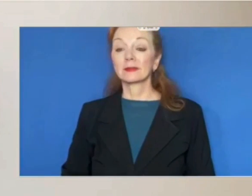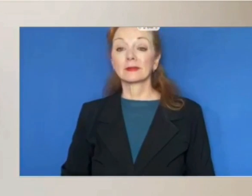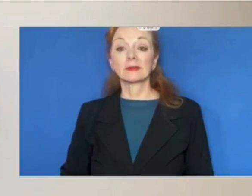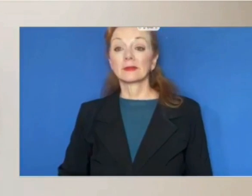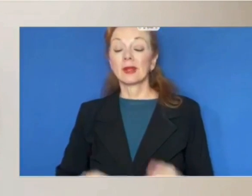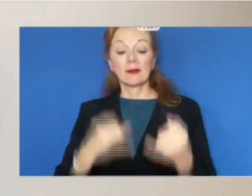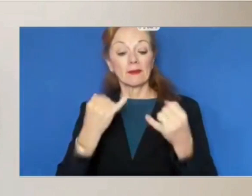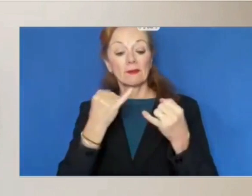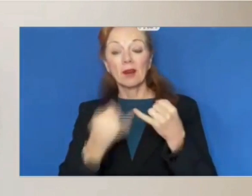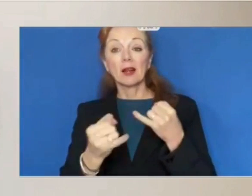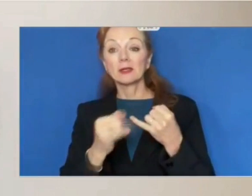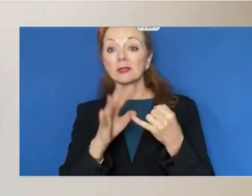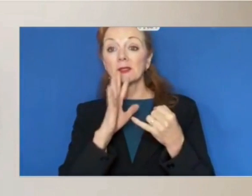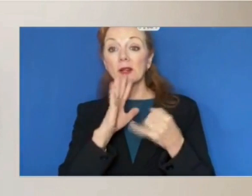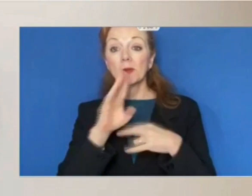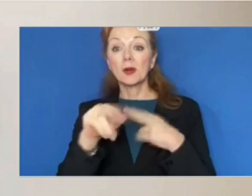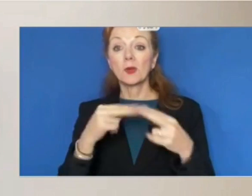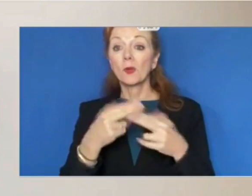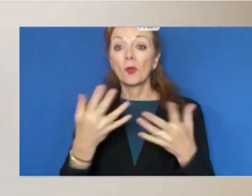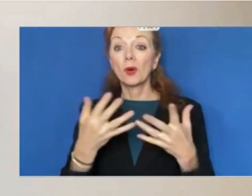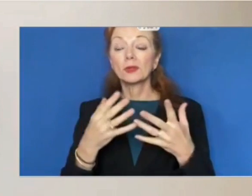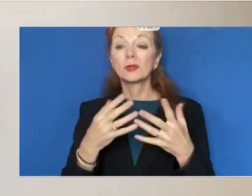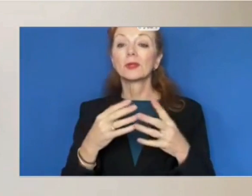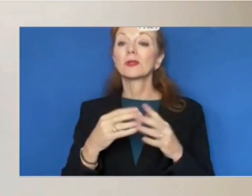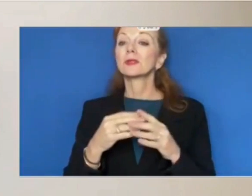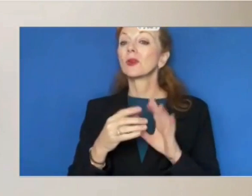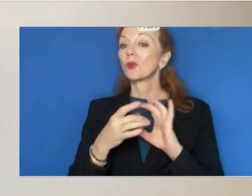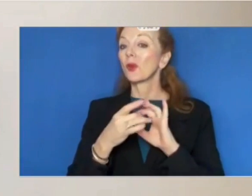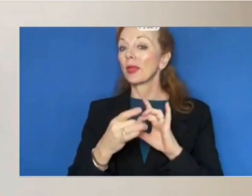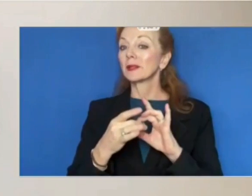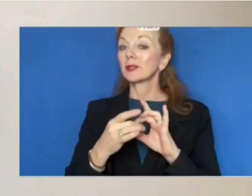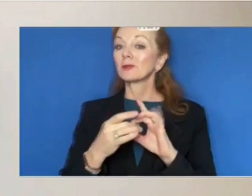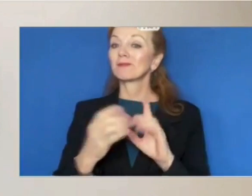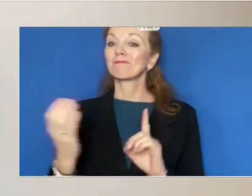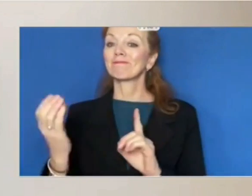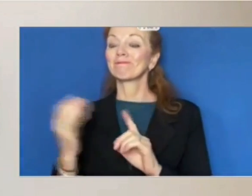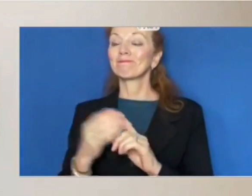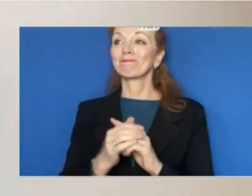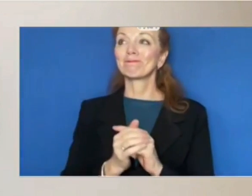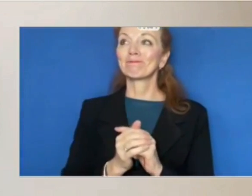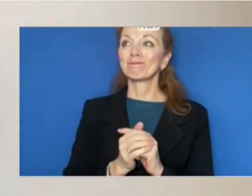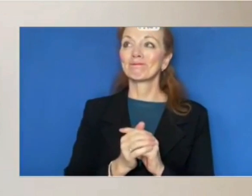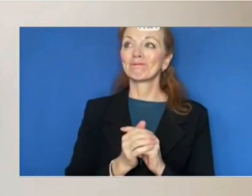related to the impersonation that Lieutenant Fishback